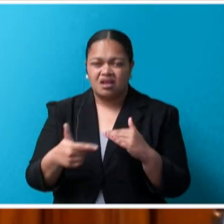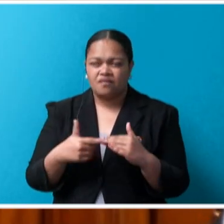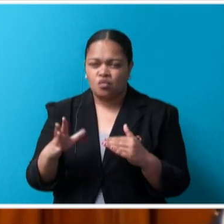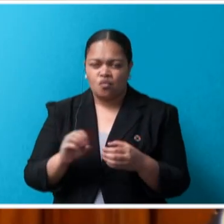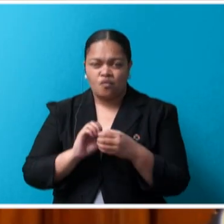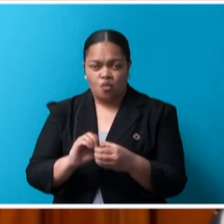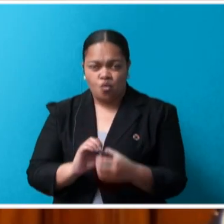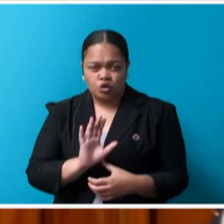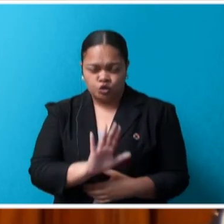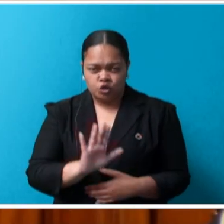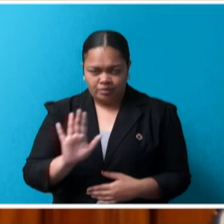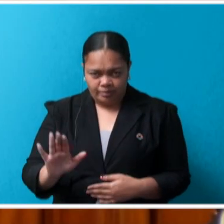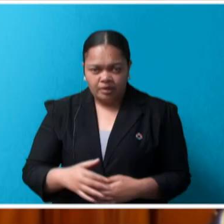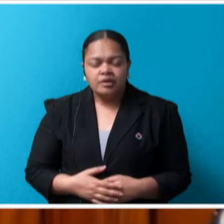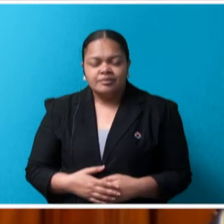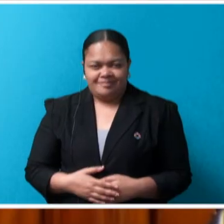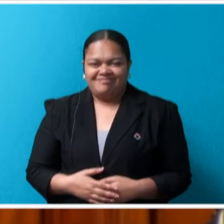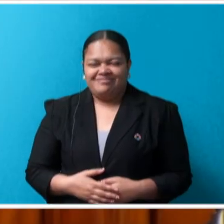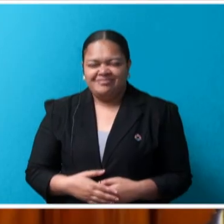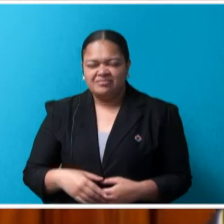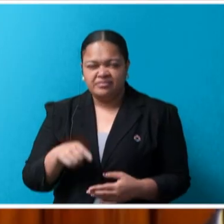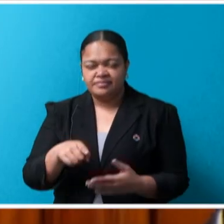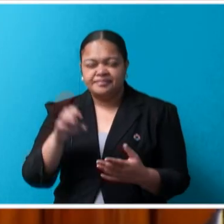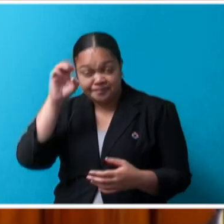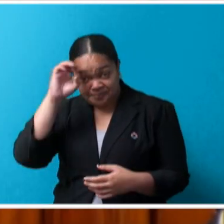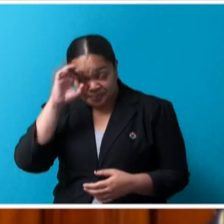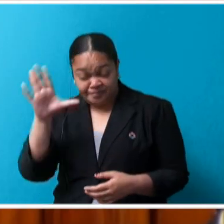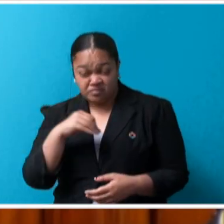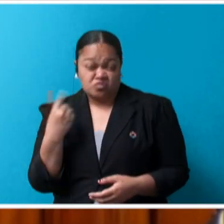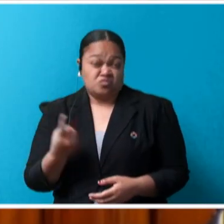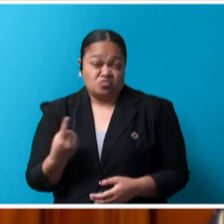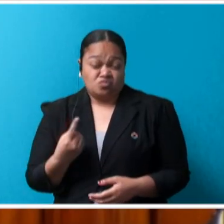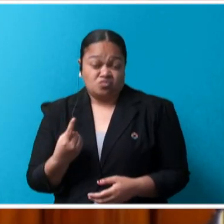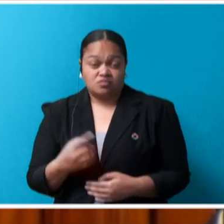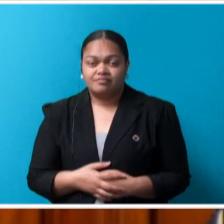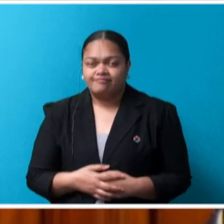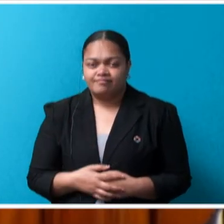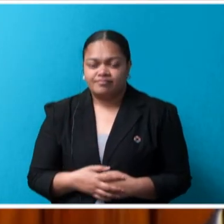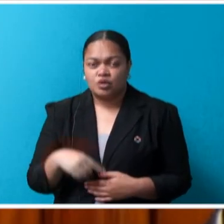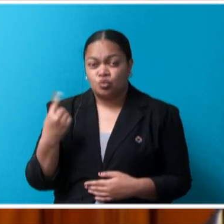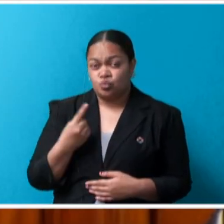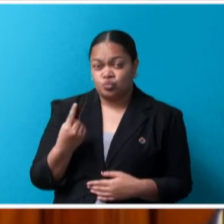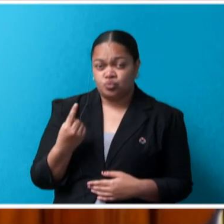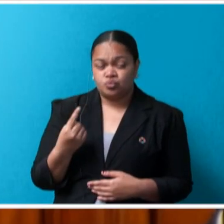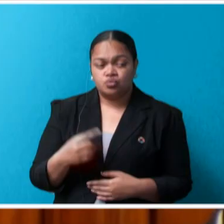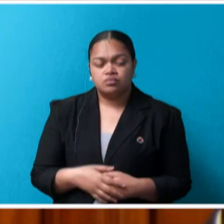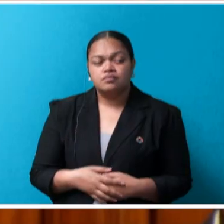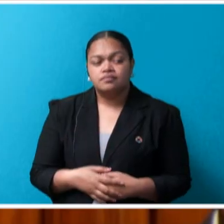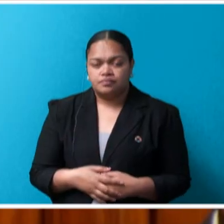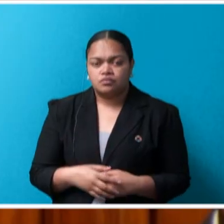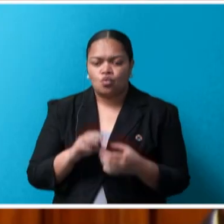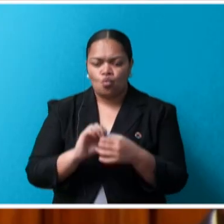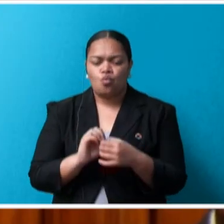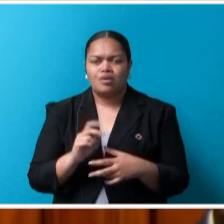voting rights, or influence that would ordinarily be expected from those whose cooperative have originally owned the